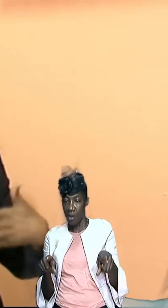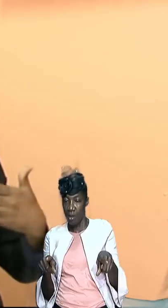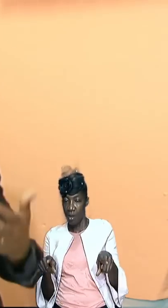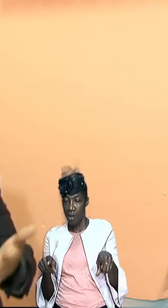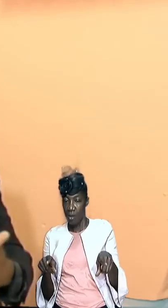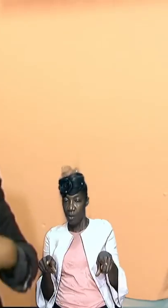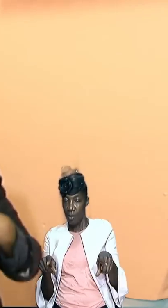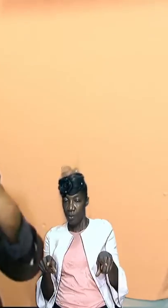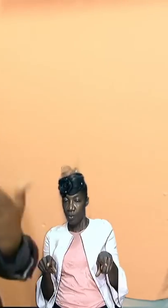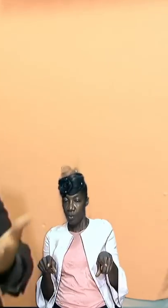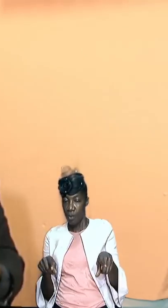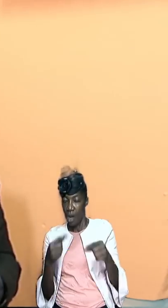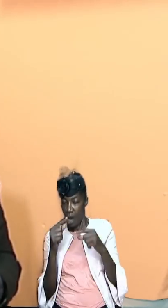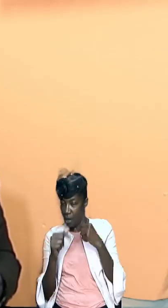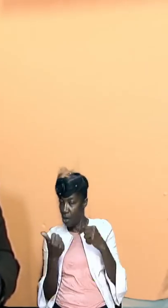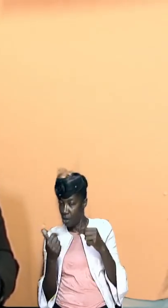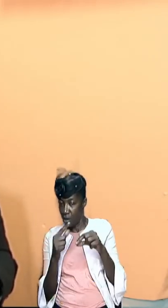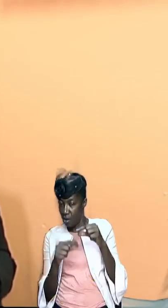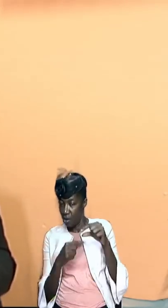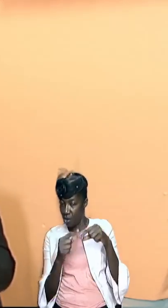pooling is a particular